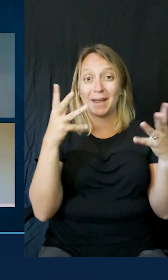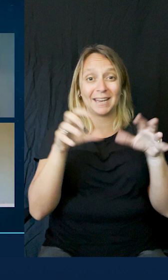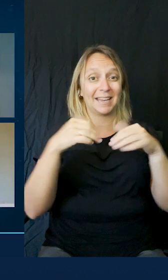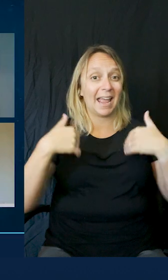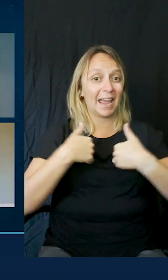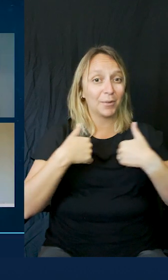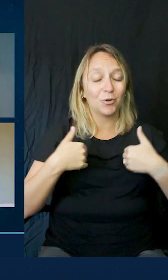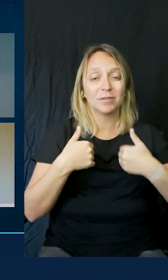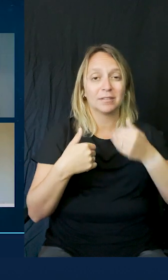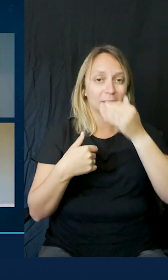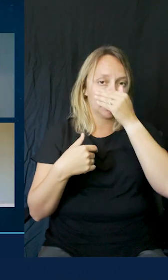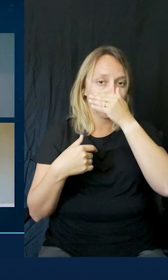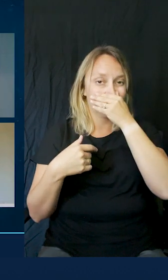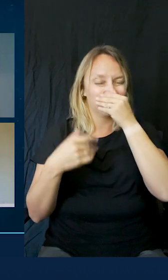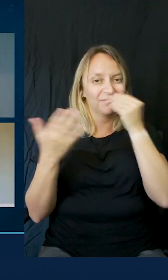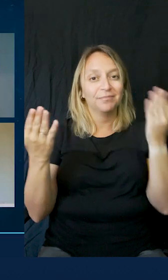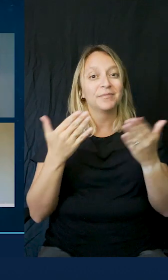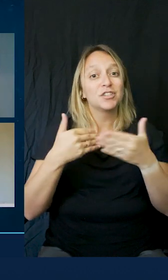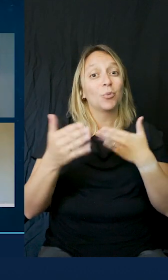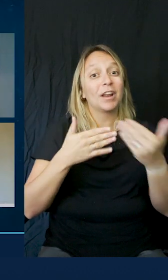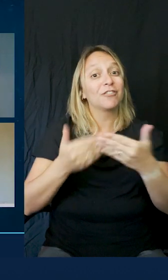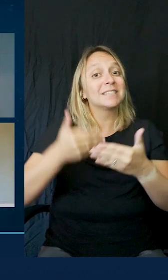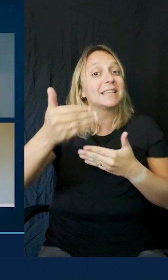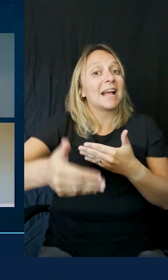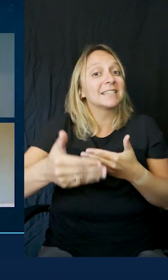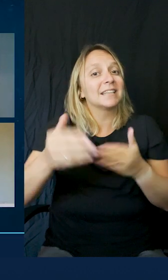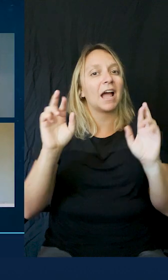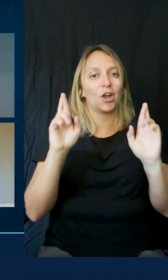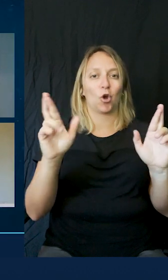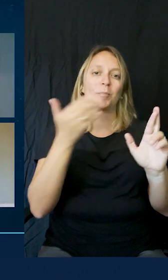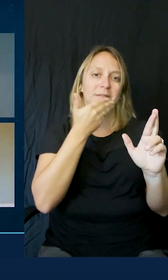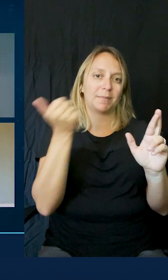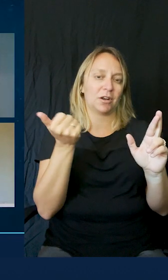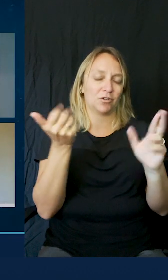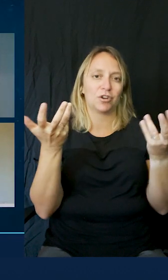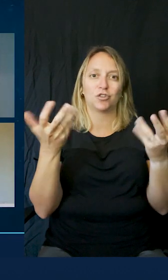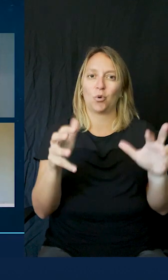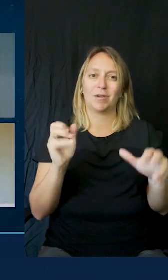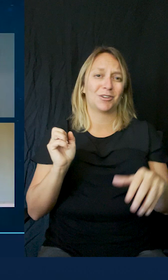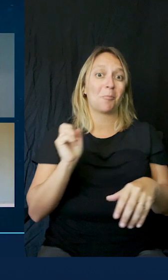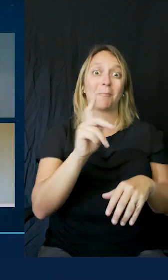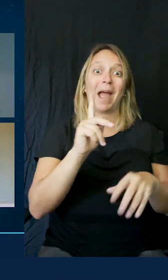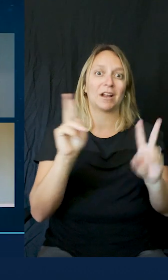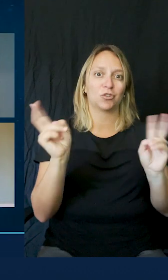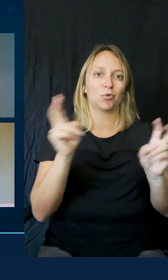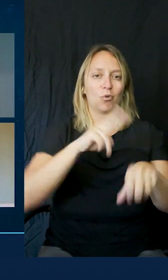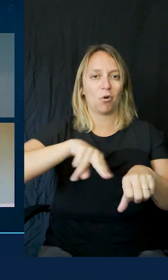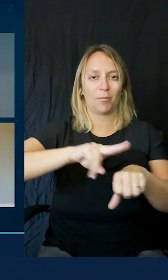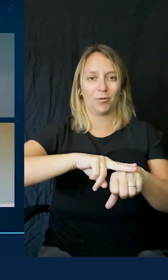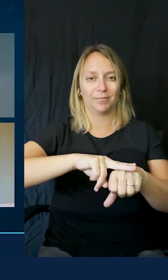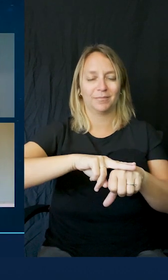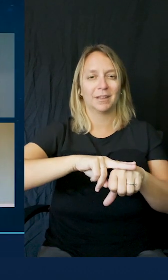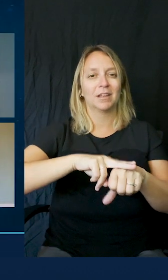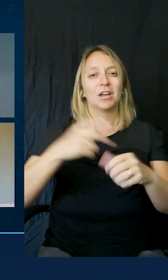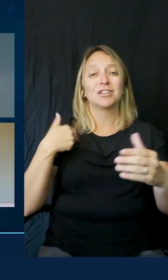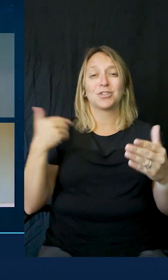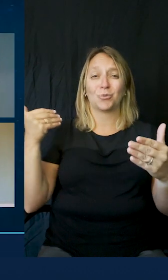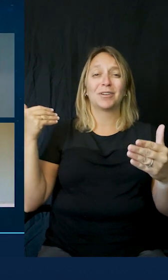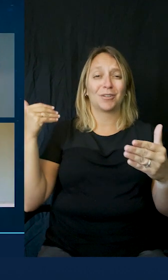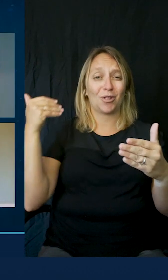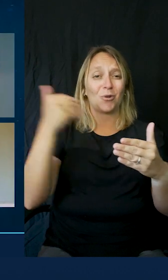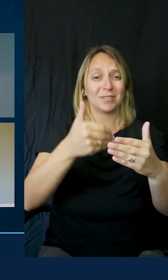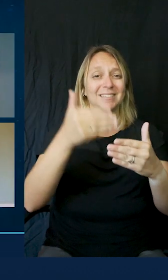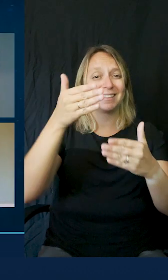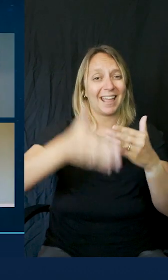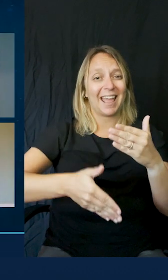So whatever's next, I hope is better than going back to normal. So we're close to the end of the hour, and there's one